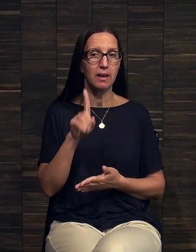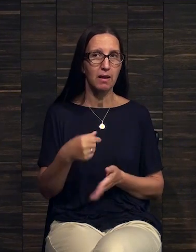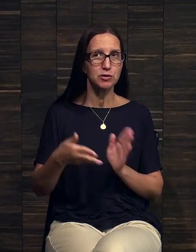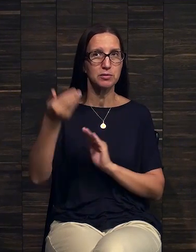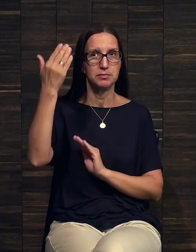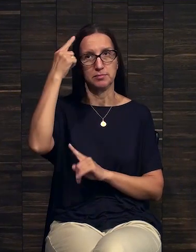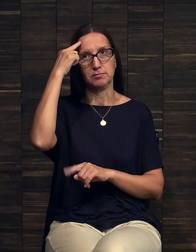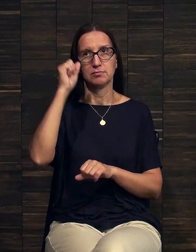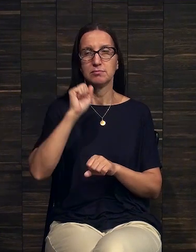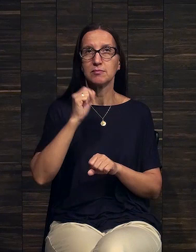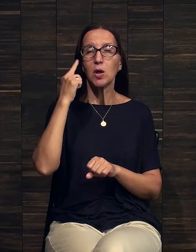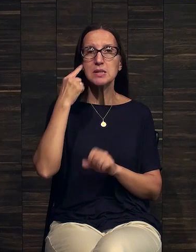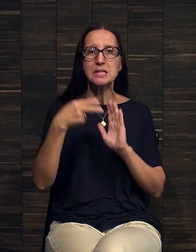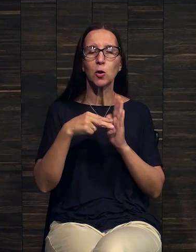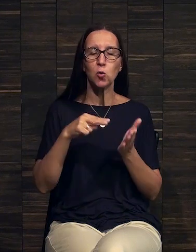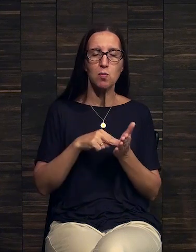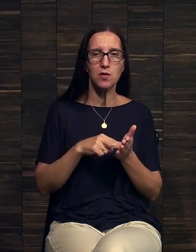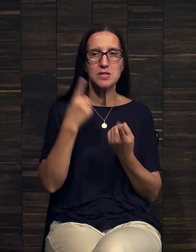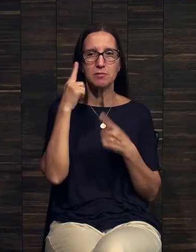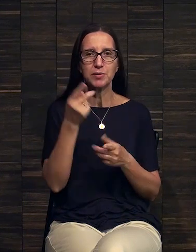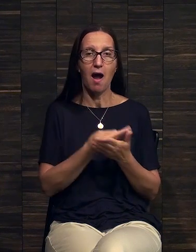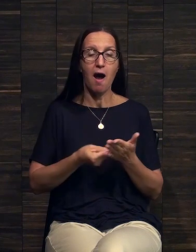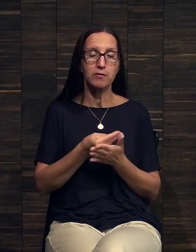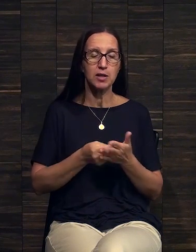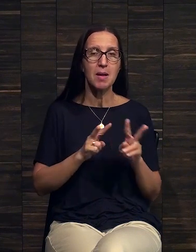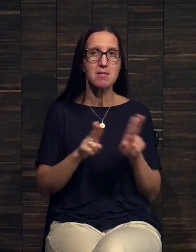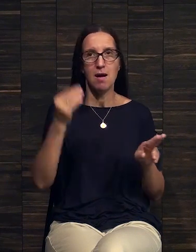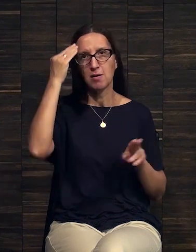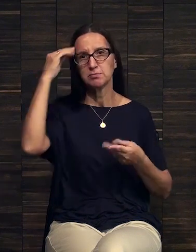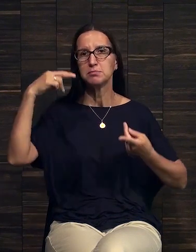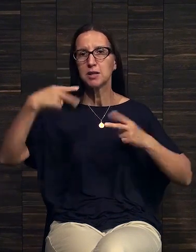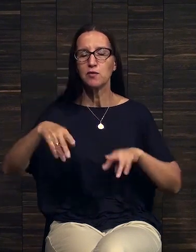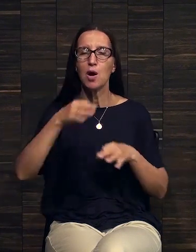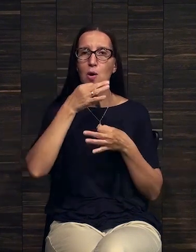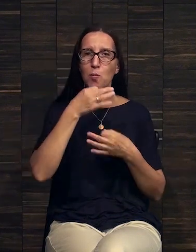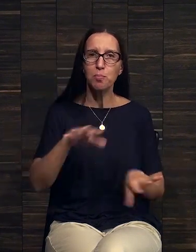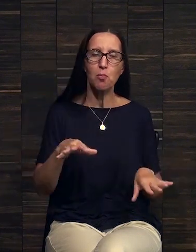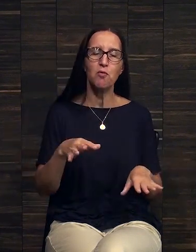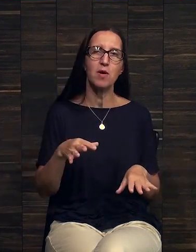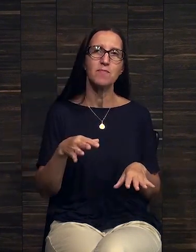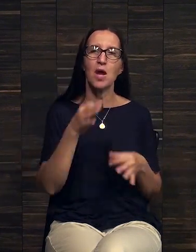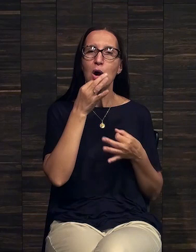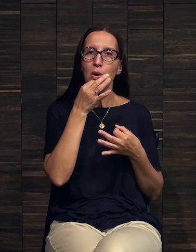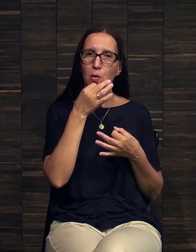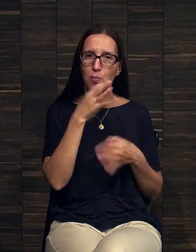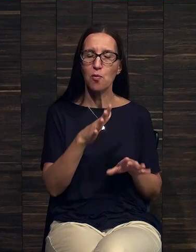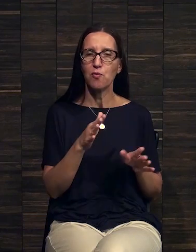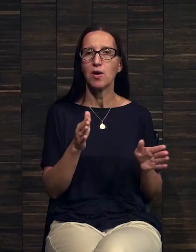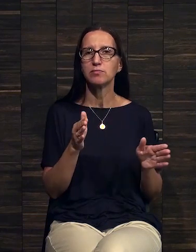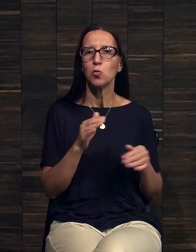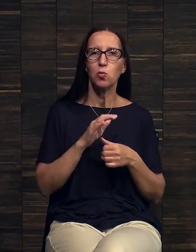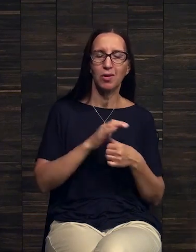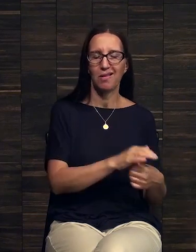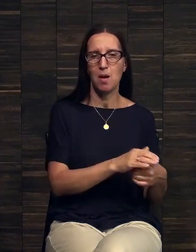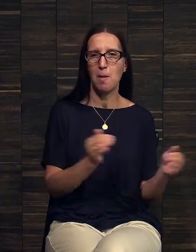normal humans. And the authors thought of them as a metaphor of